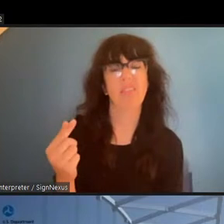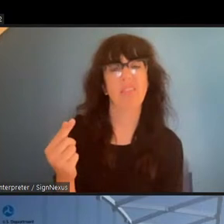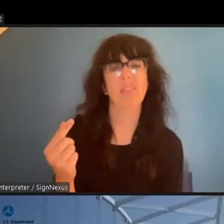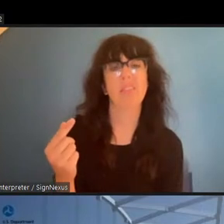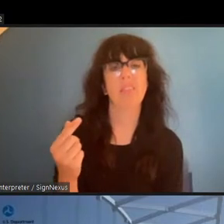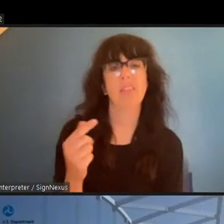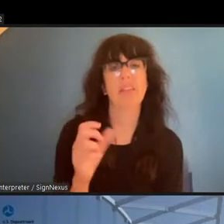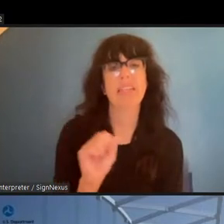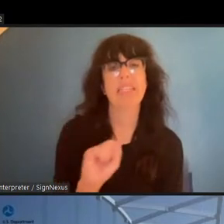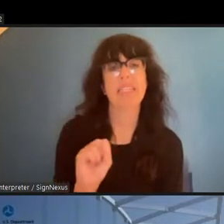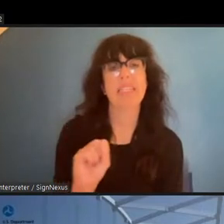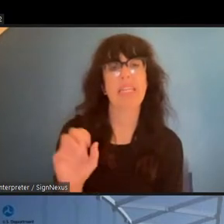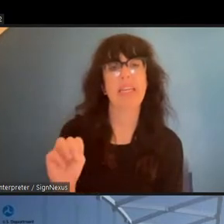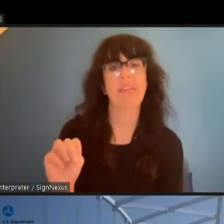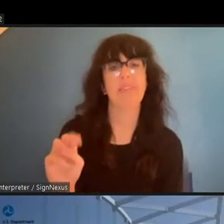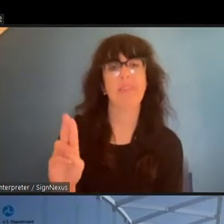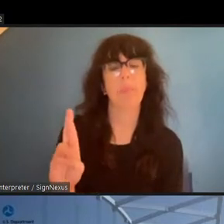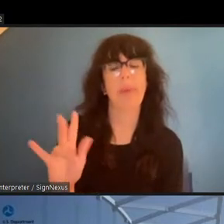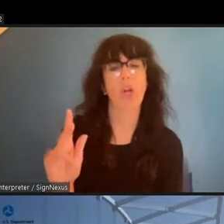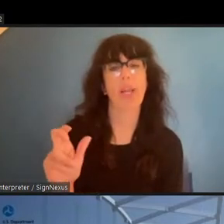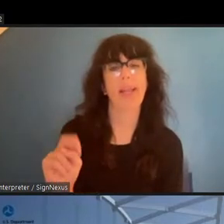steve niren